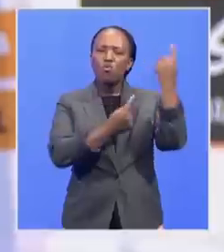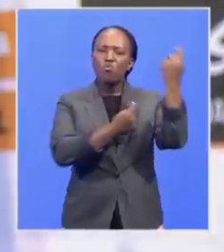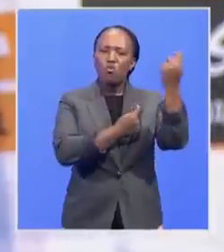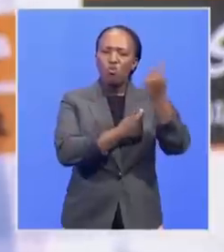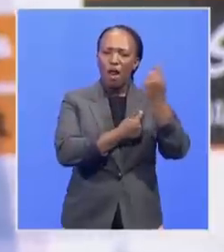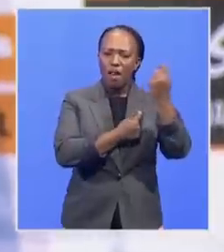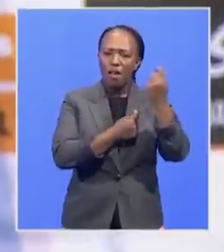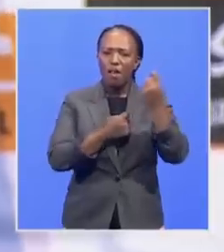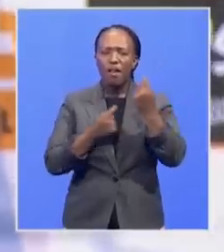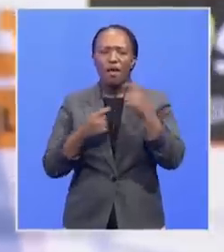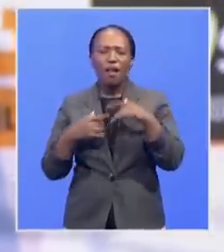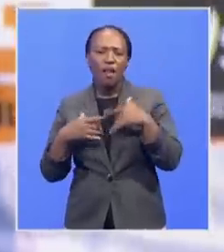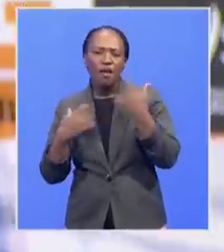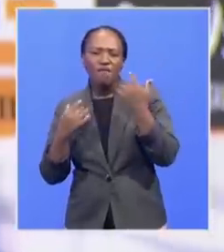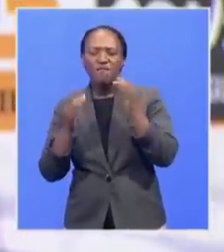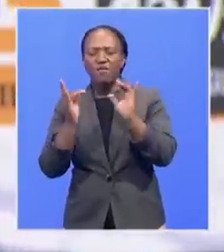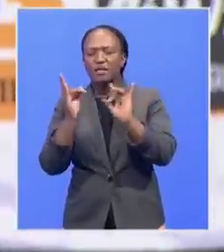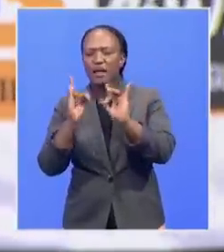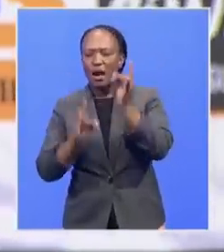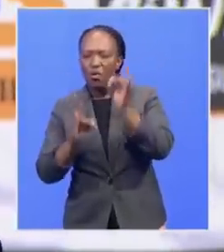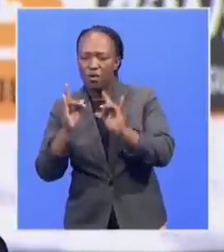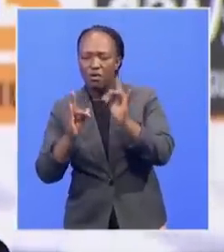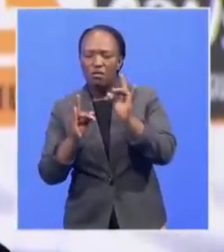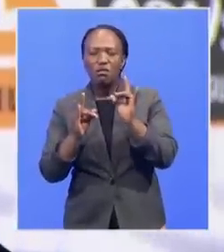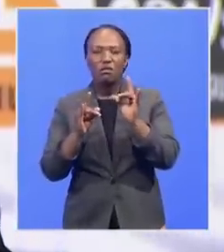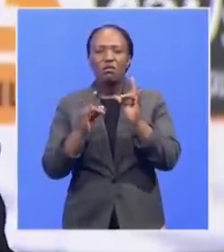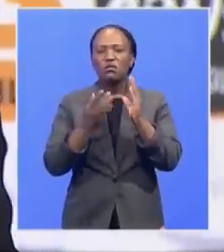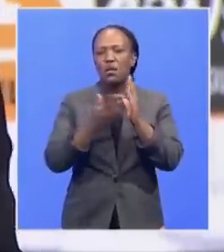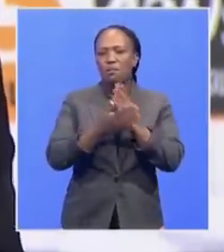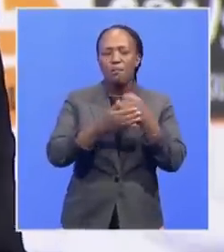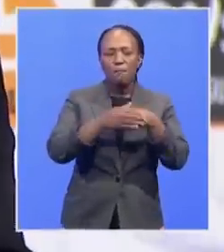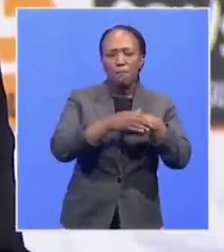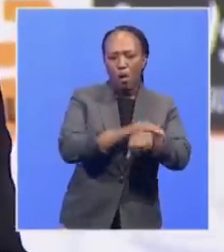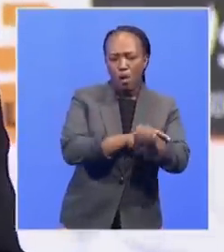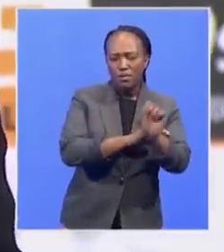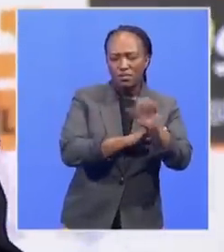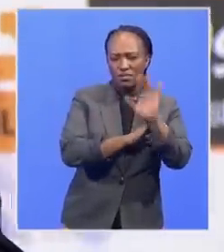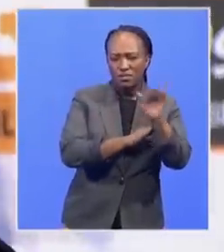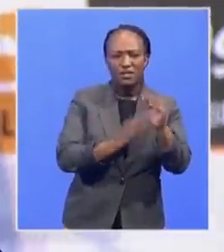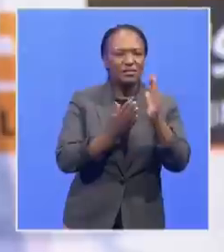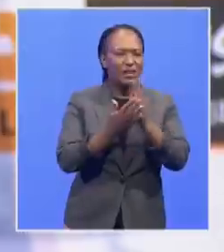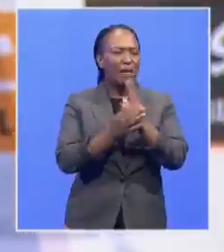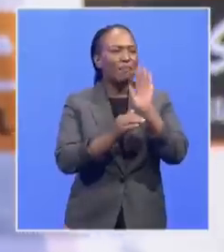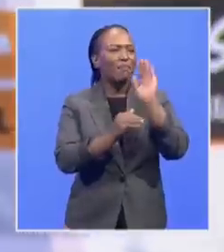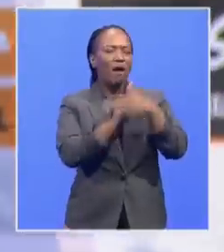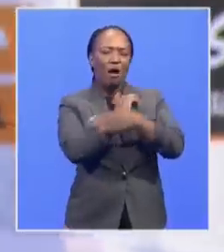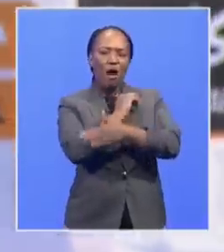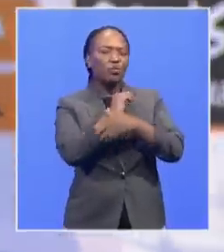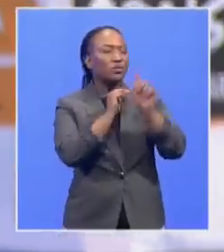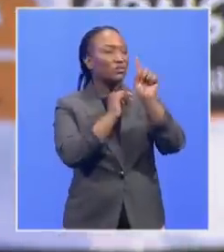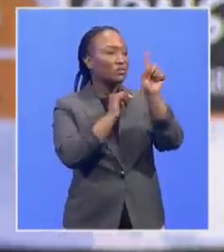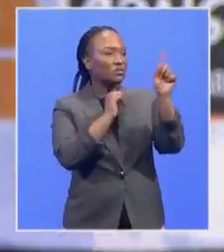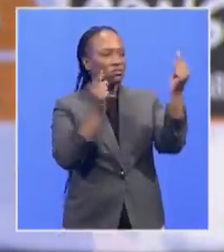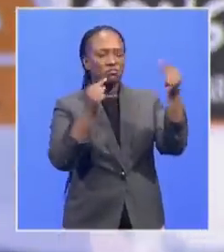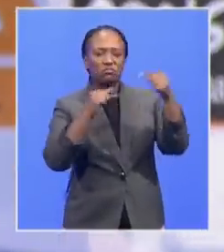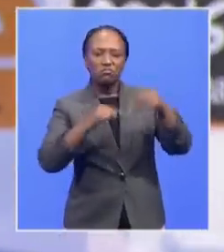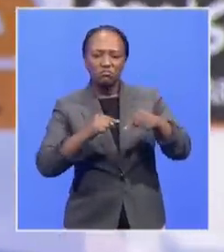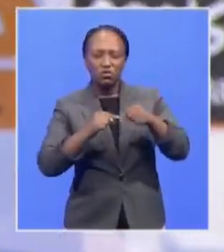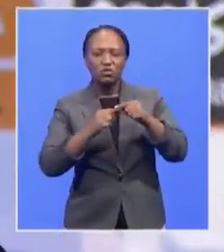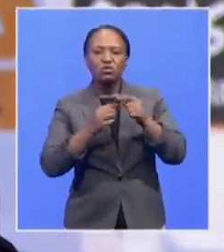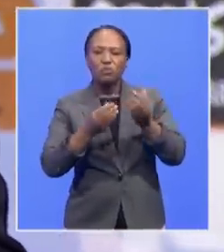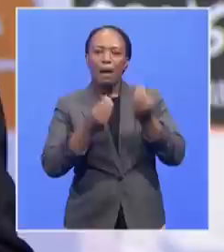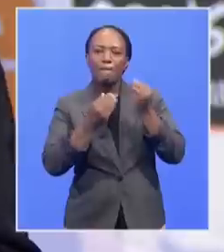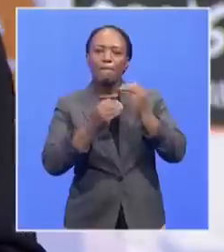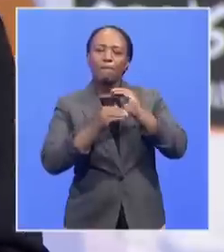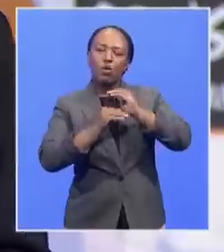and from those from elsewhere who have sought refuge here in South Africa. As the